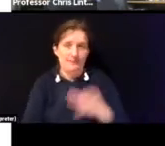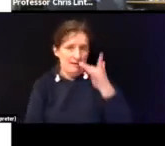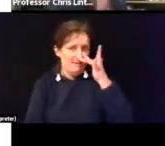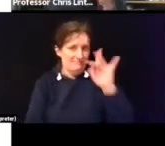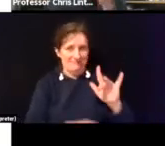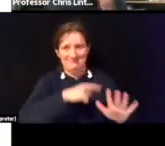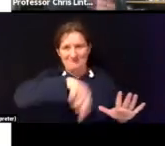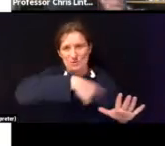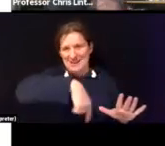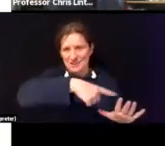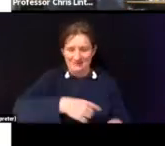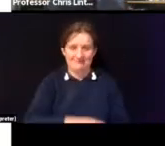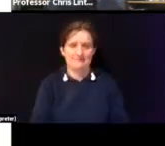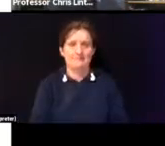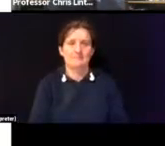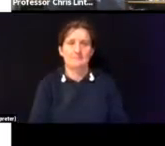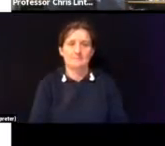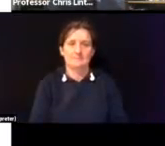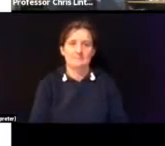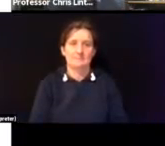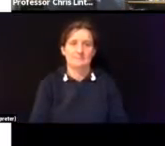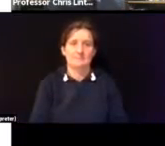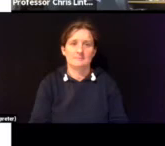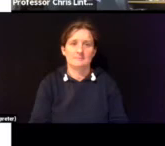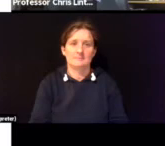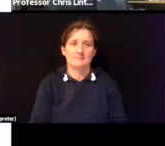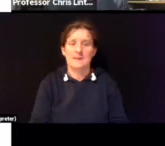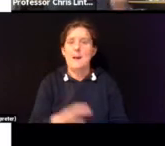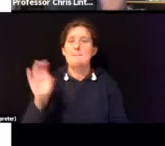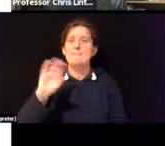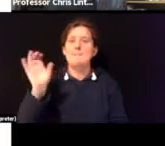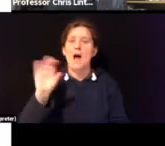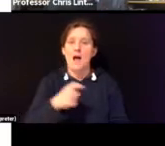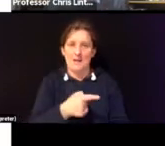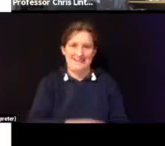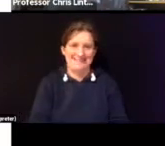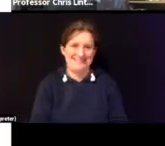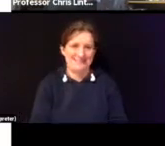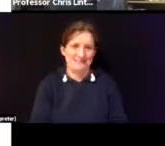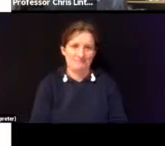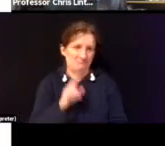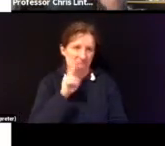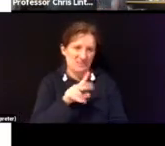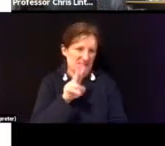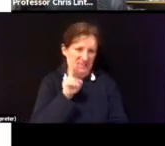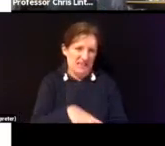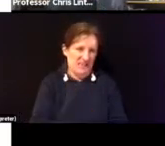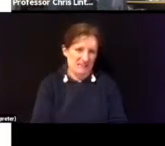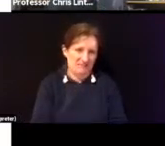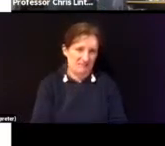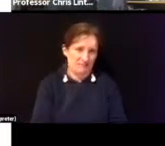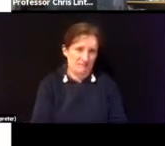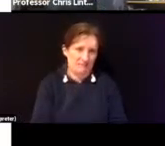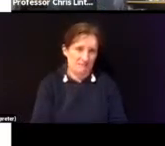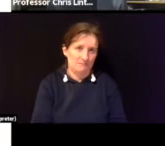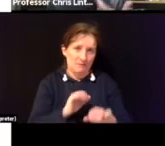rotation here. And we'll just sprinkle in some pepper. You can't really see the grains to begin with, but over the course